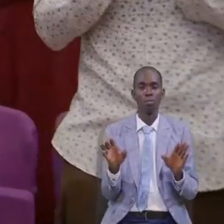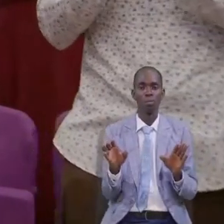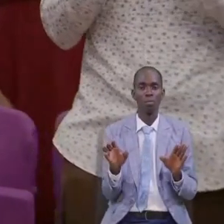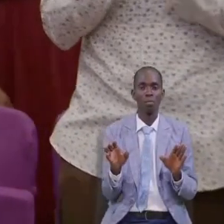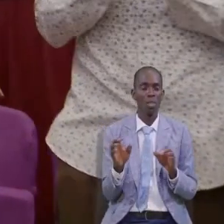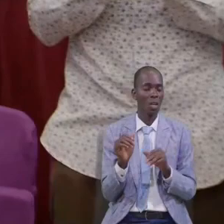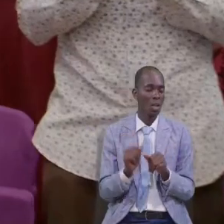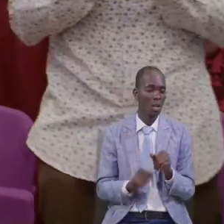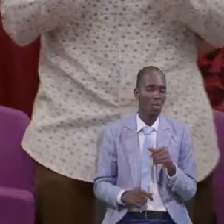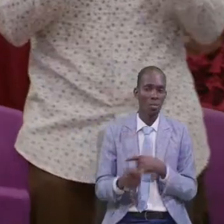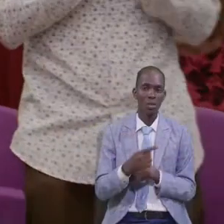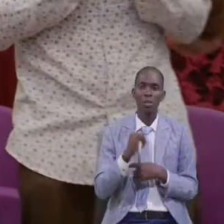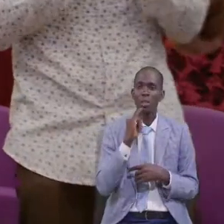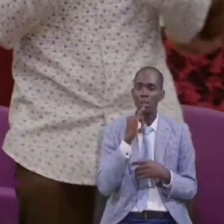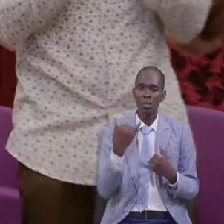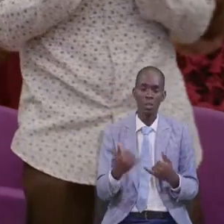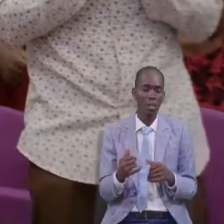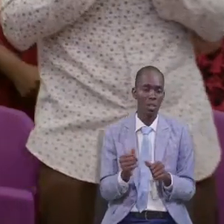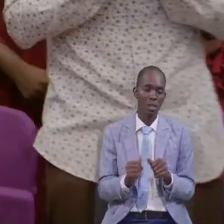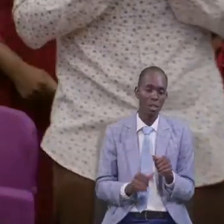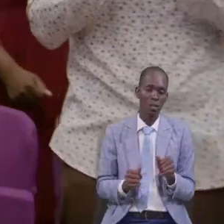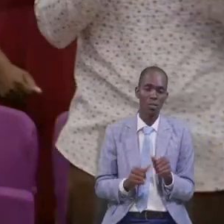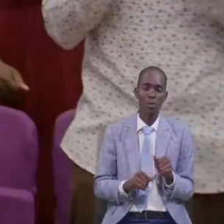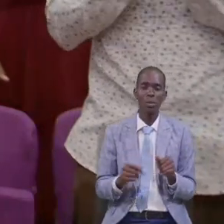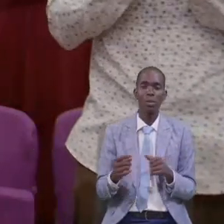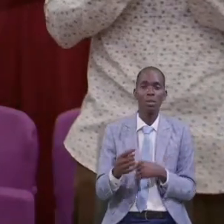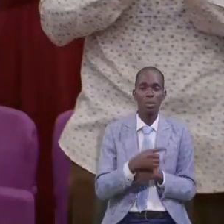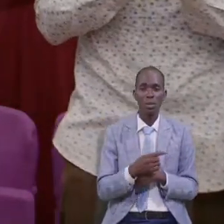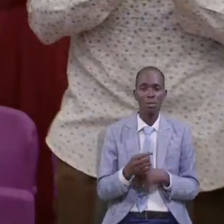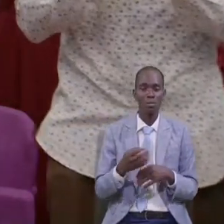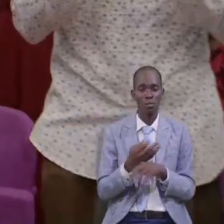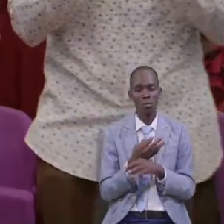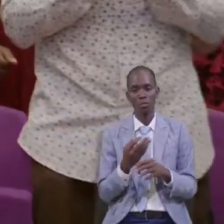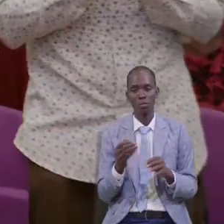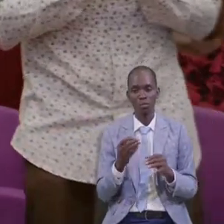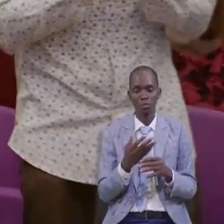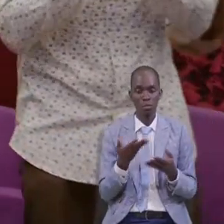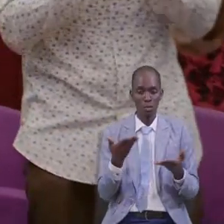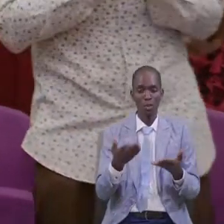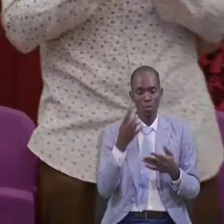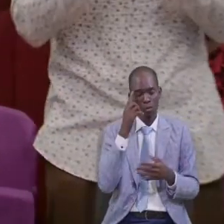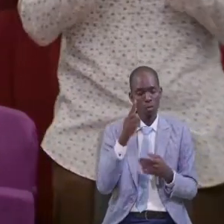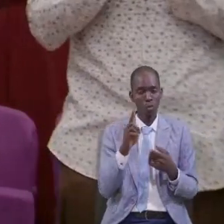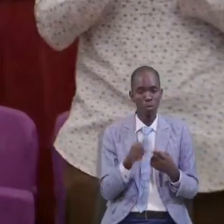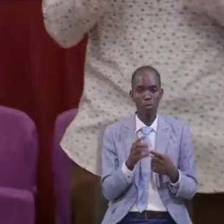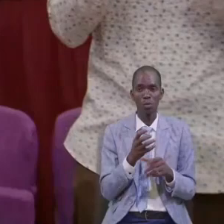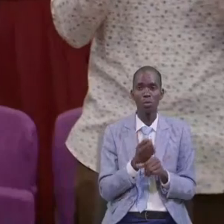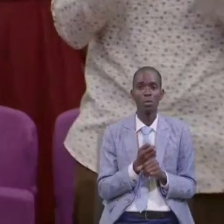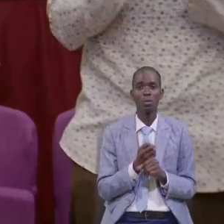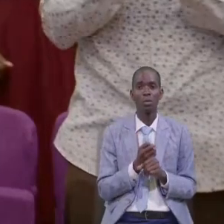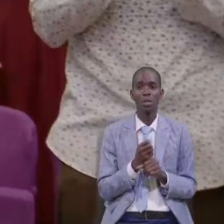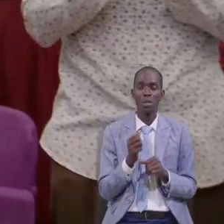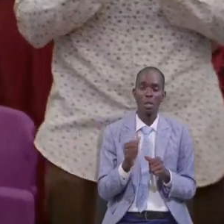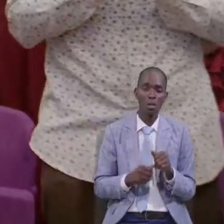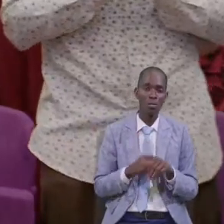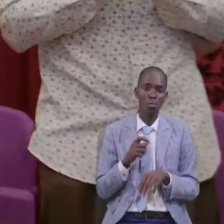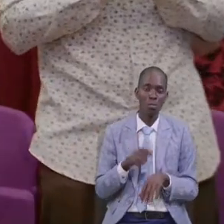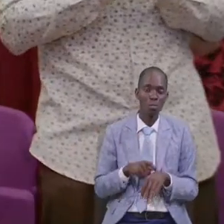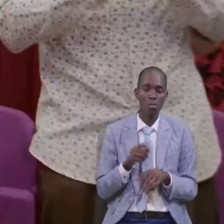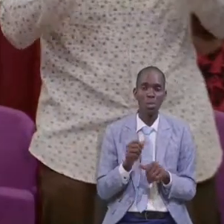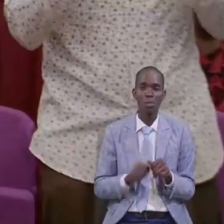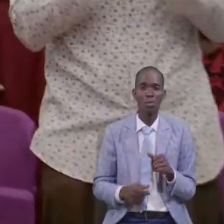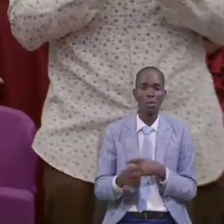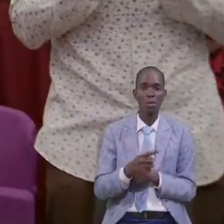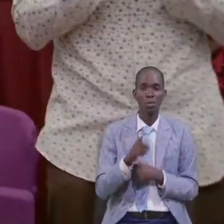Every day, every moment, you see, you are going down,